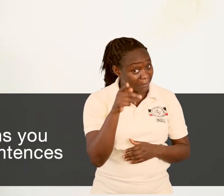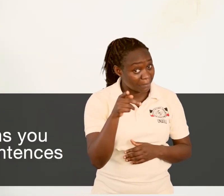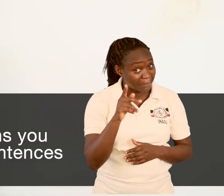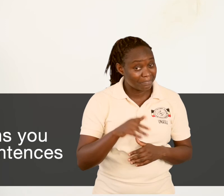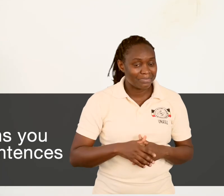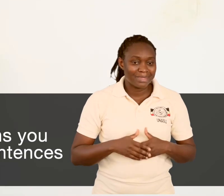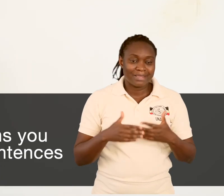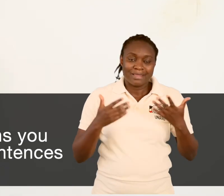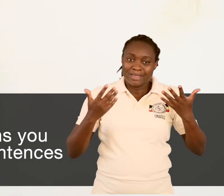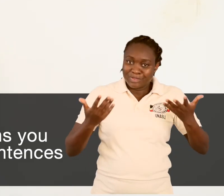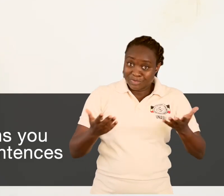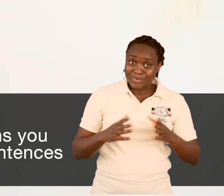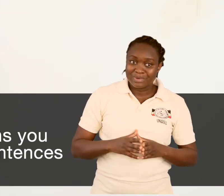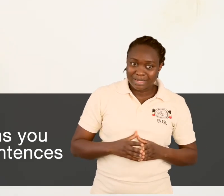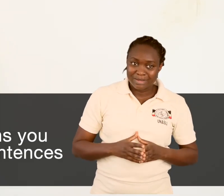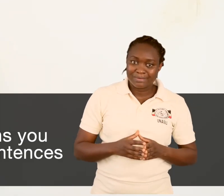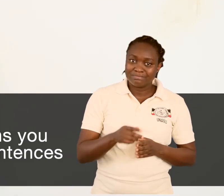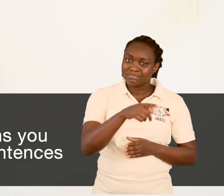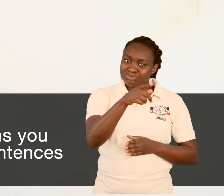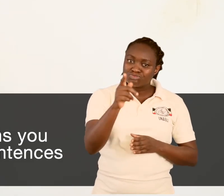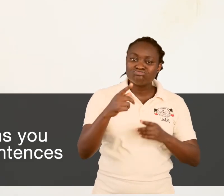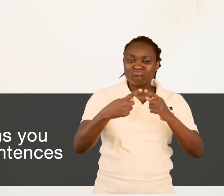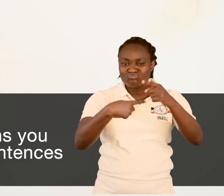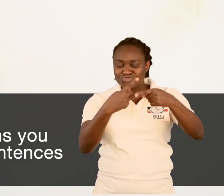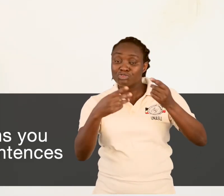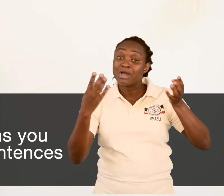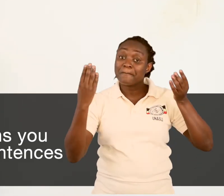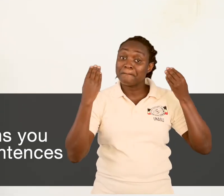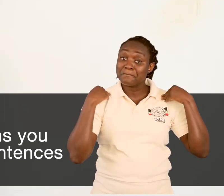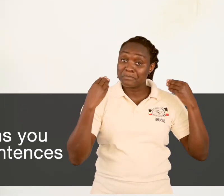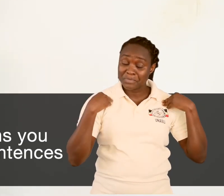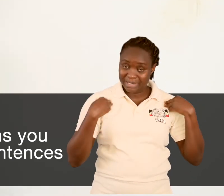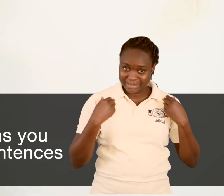Okay, now I will leave you with this assignment.